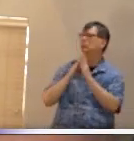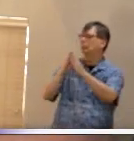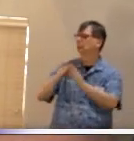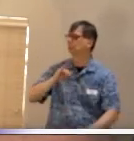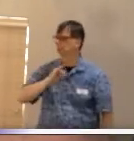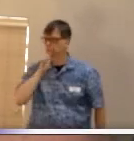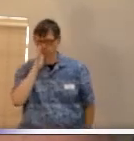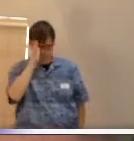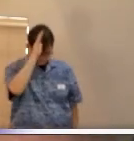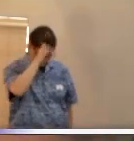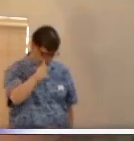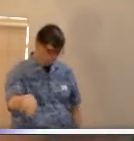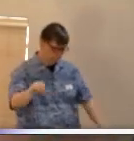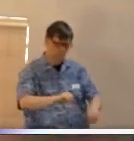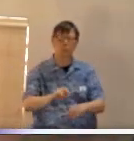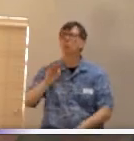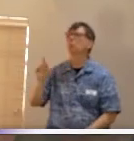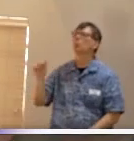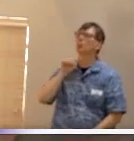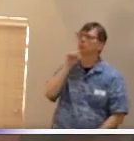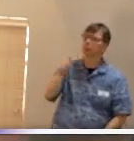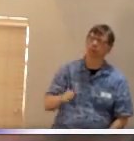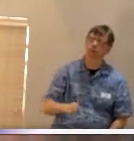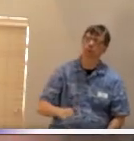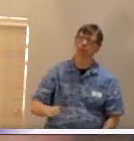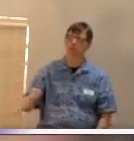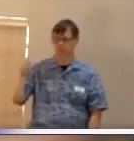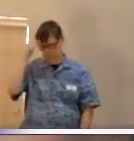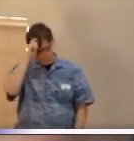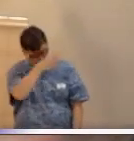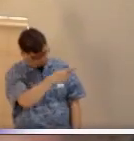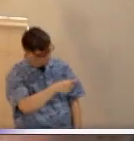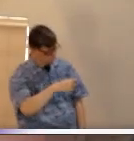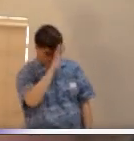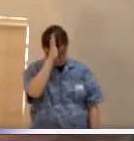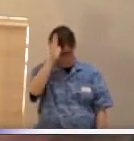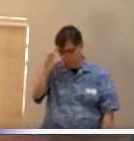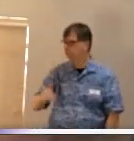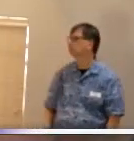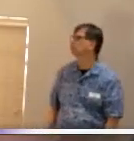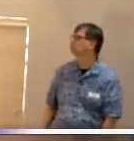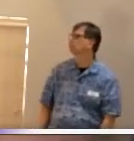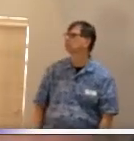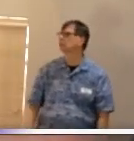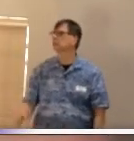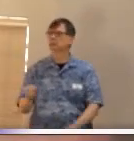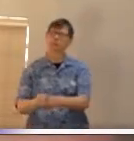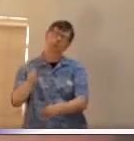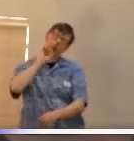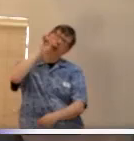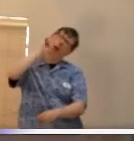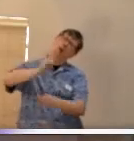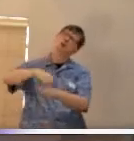father's family was immigrant family from Poland, and his father was a very abusive alcoholic, and he had 7 brothers